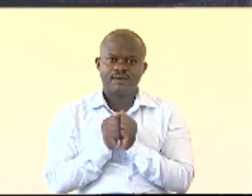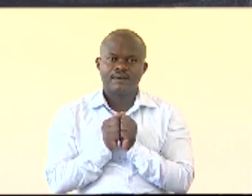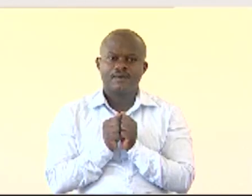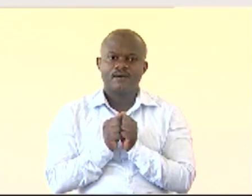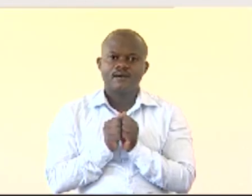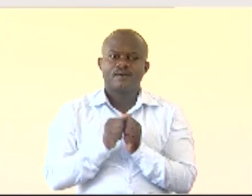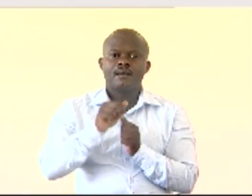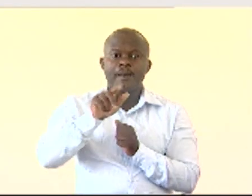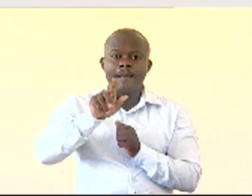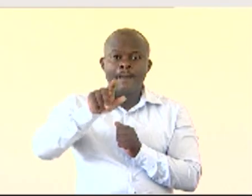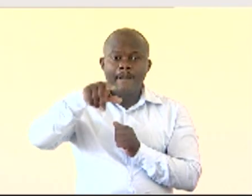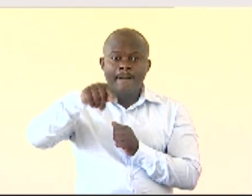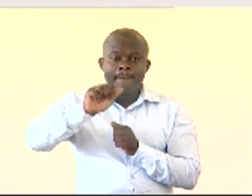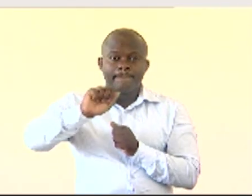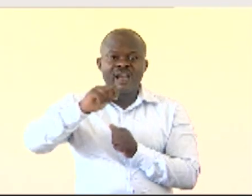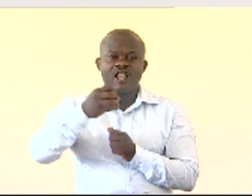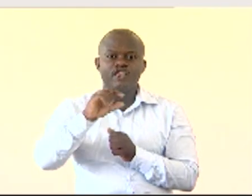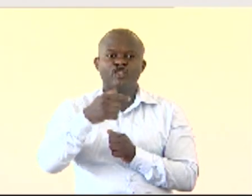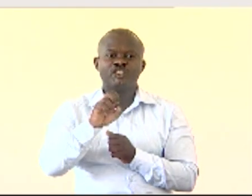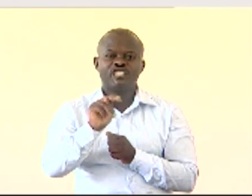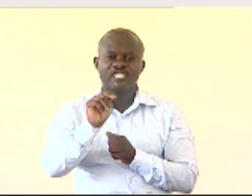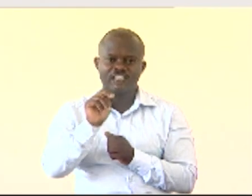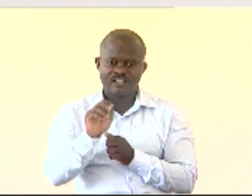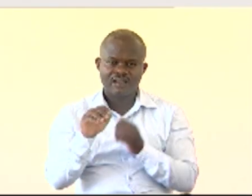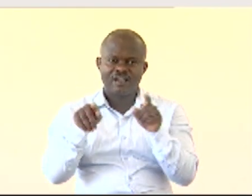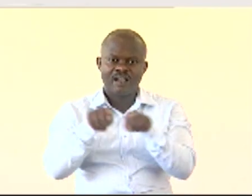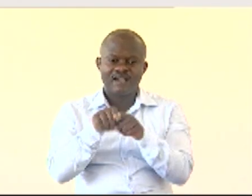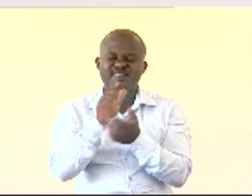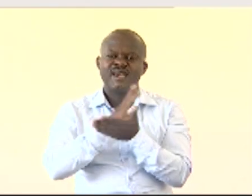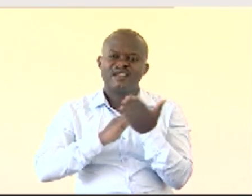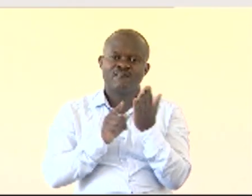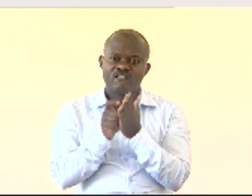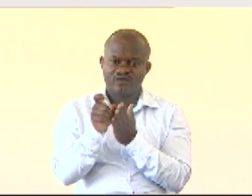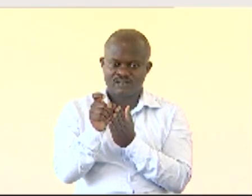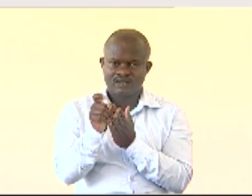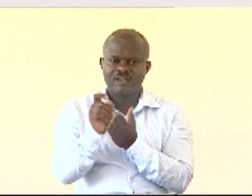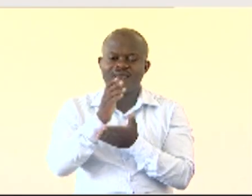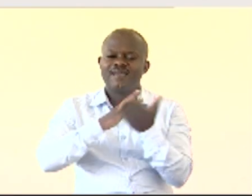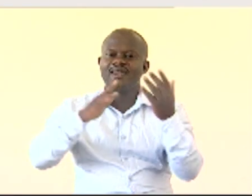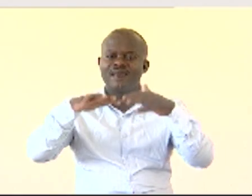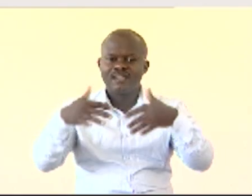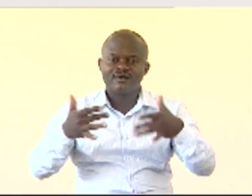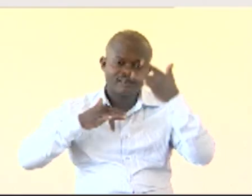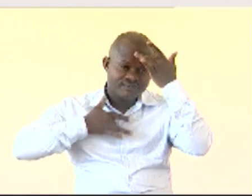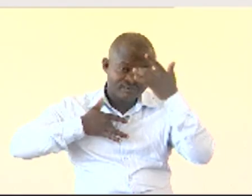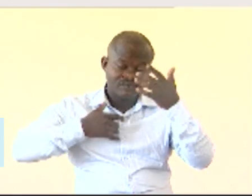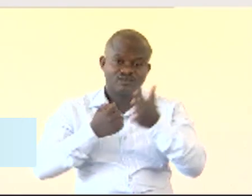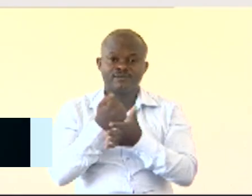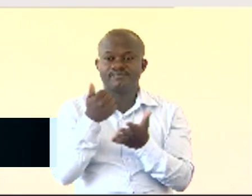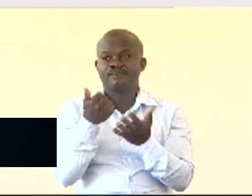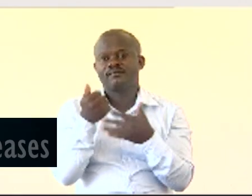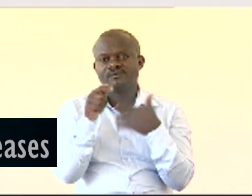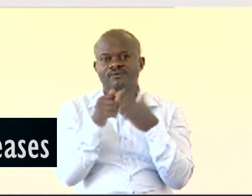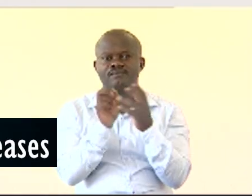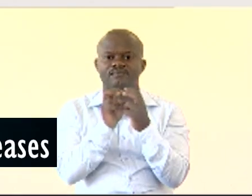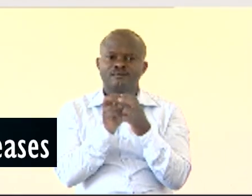A pathogen we can refer to as any microorganism. Any disease-causing agent is